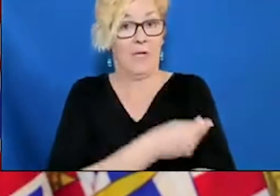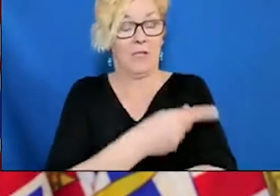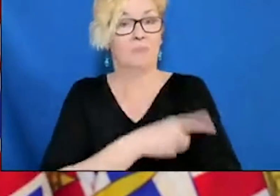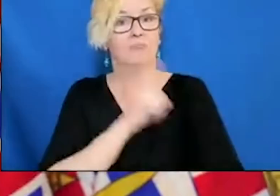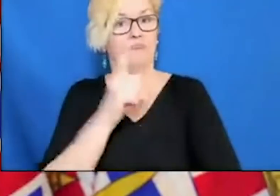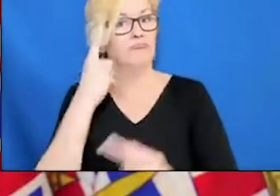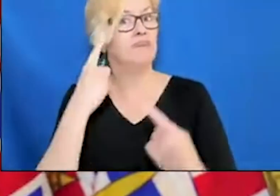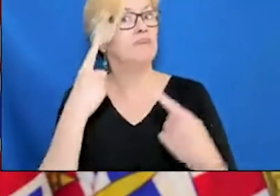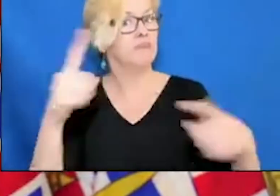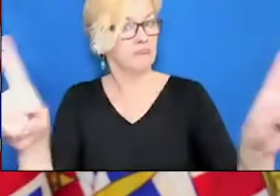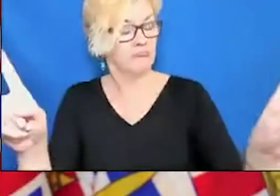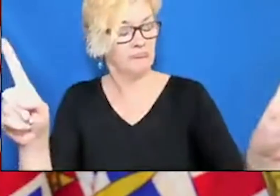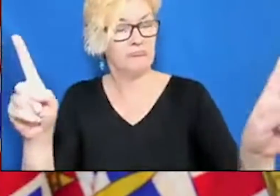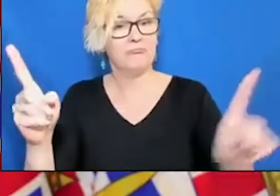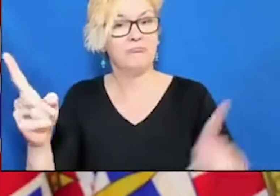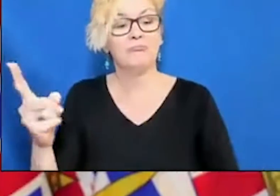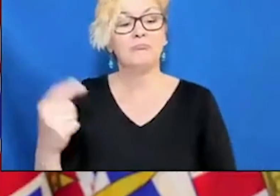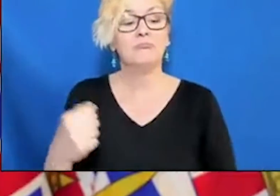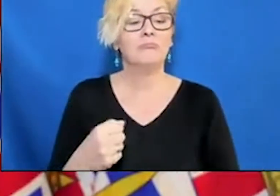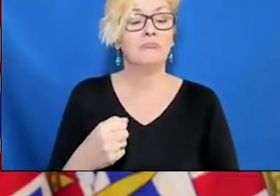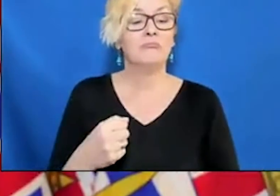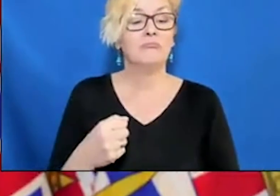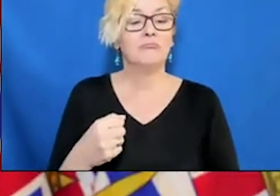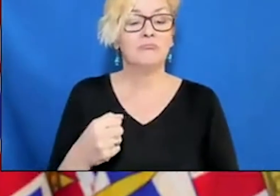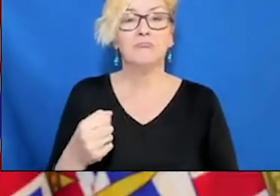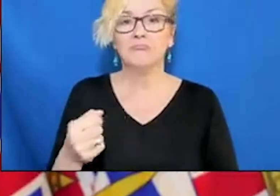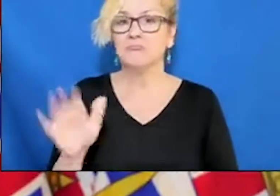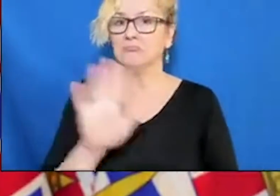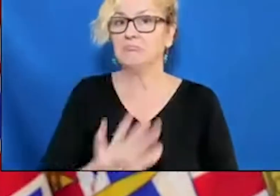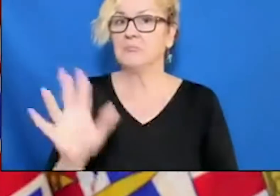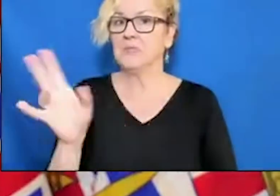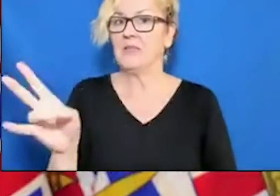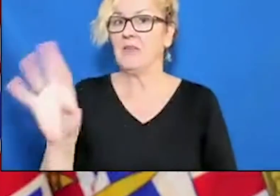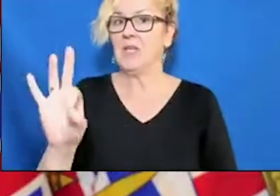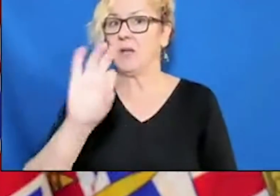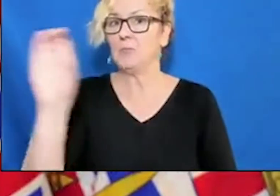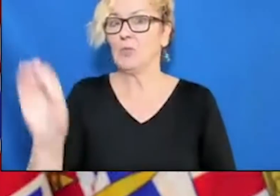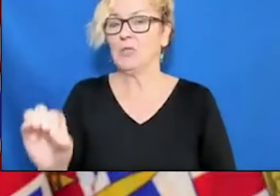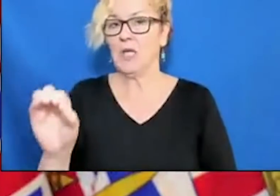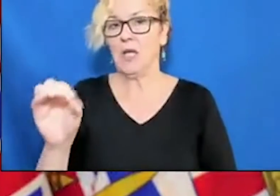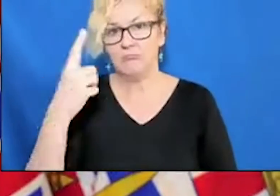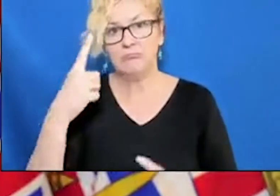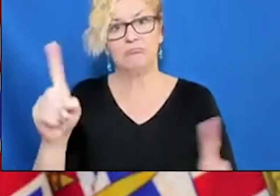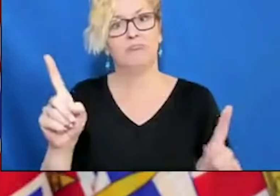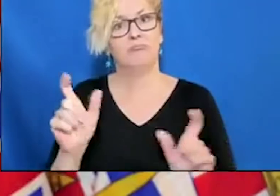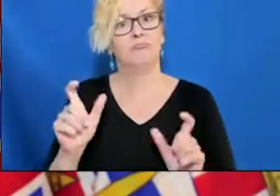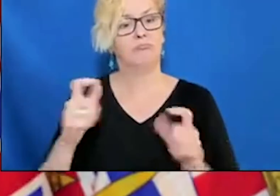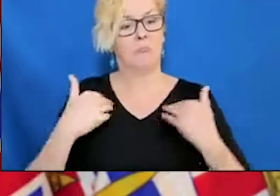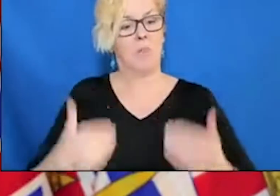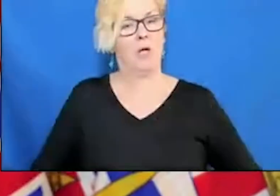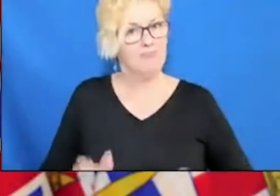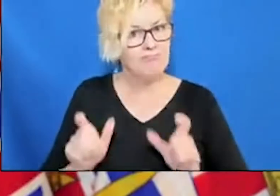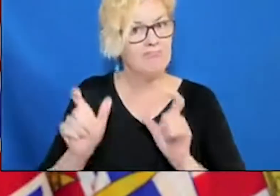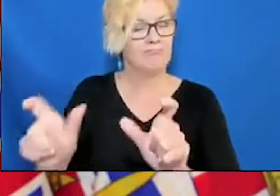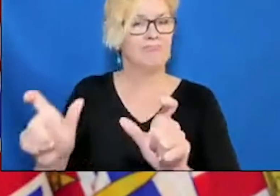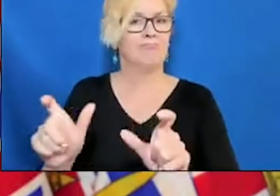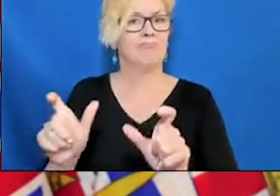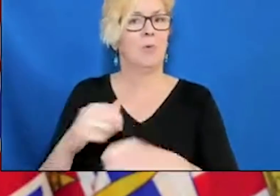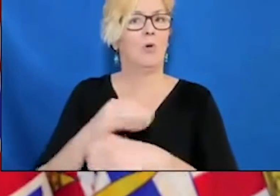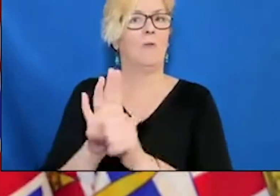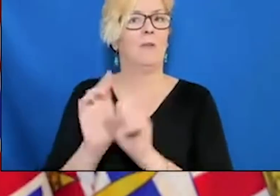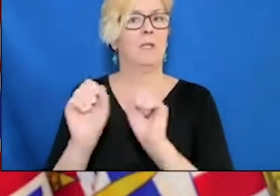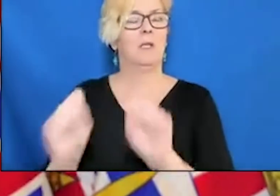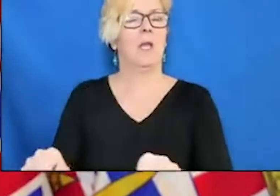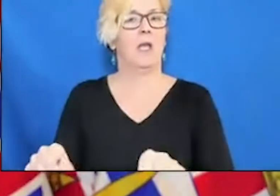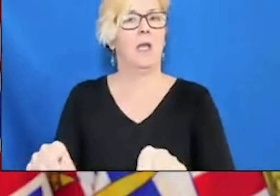vaccine was 79%, putting it right up there in league with the Pfizer Moderna vaccines that we're seeing as